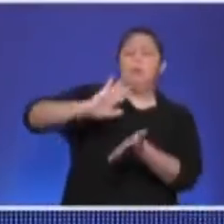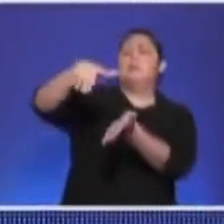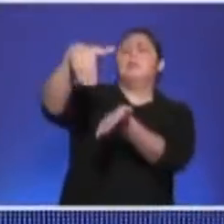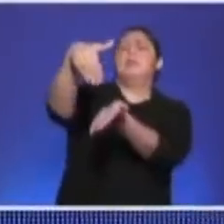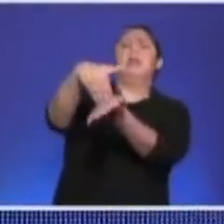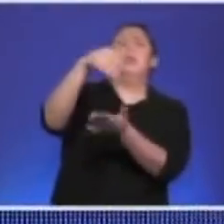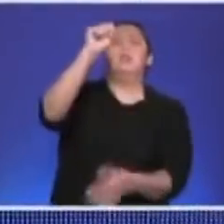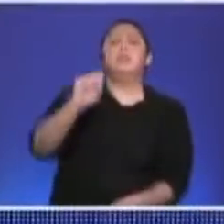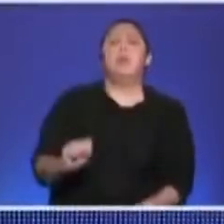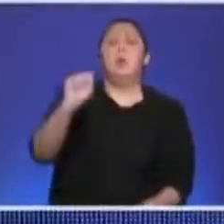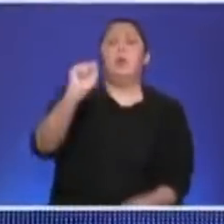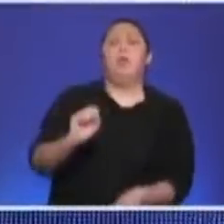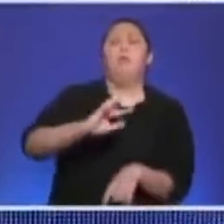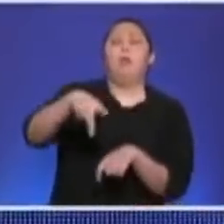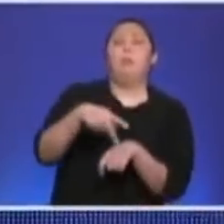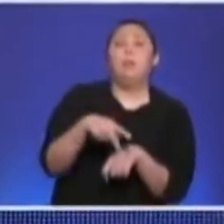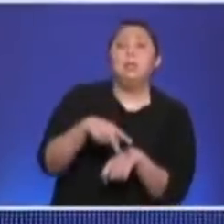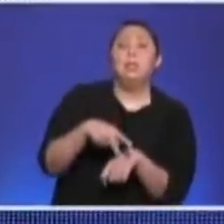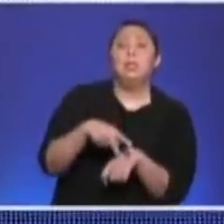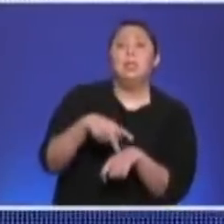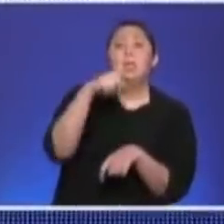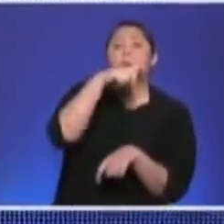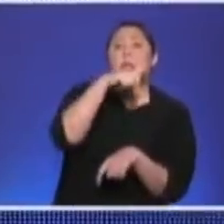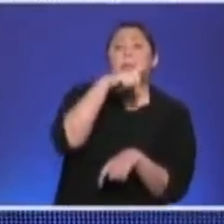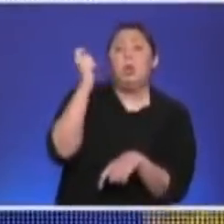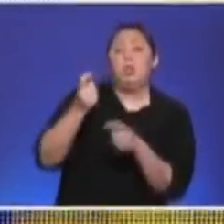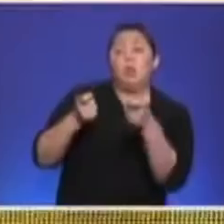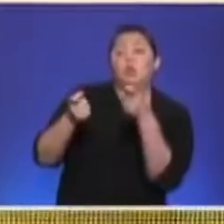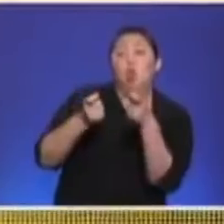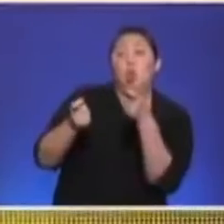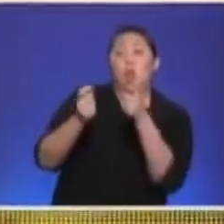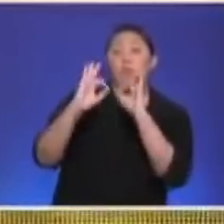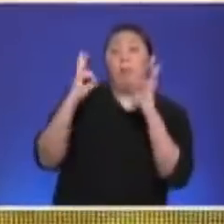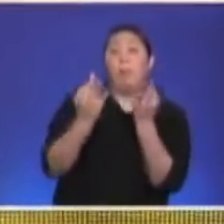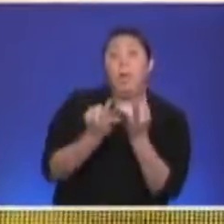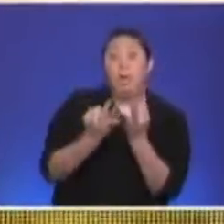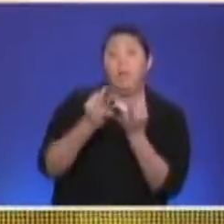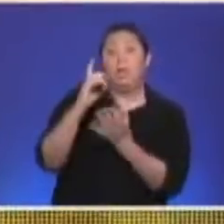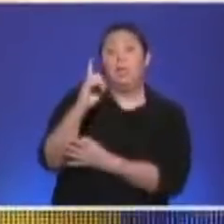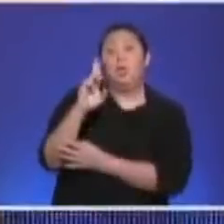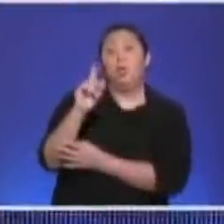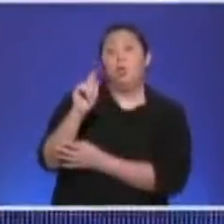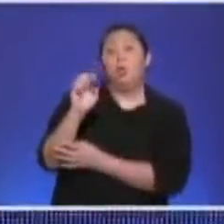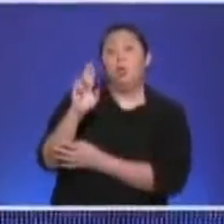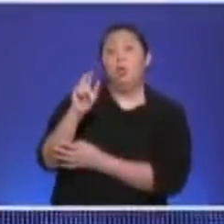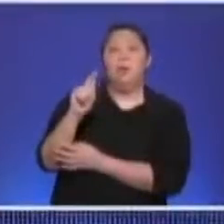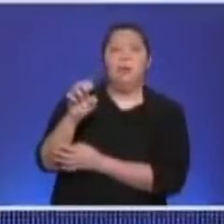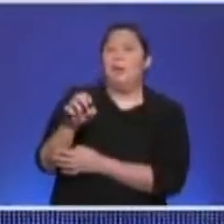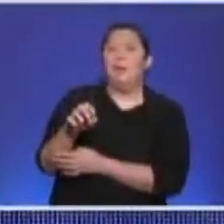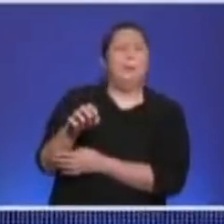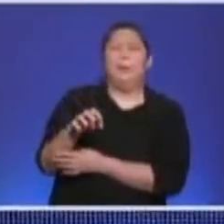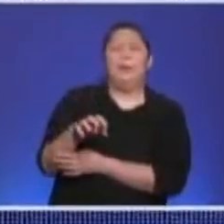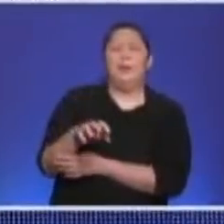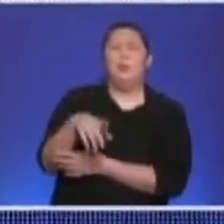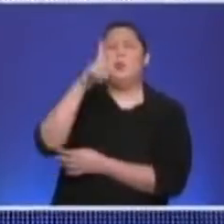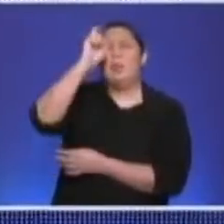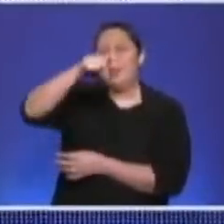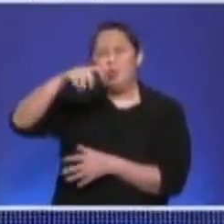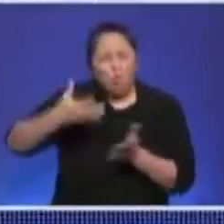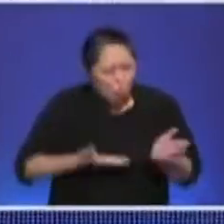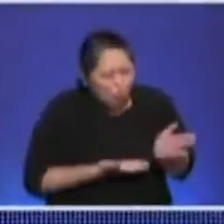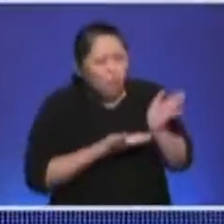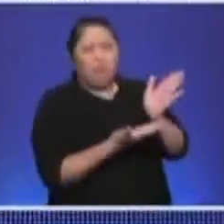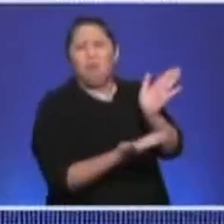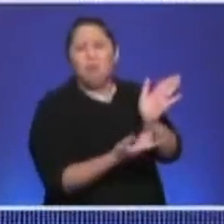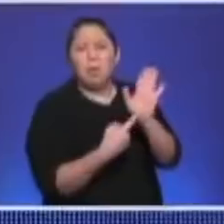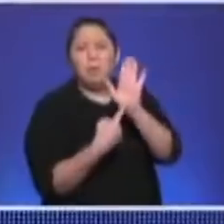under the control of a member of the Duterte family. My God, this is really something. We need to bring this out. Thank you, Professor Bello. We